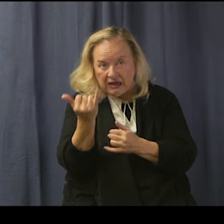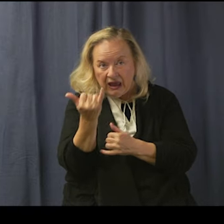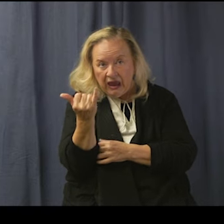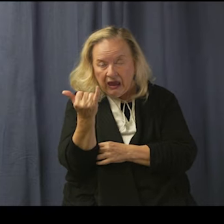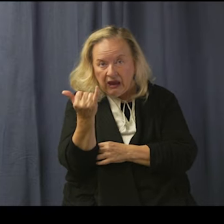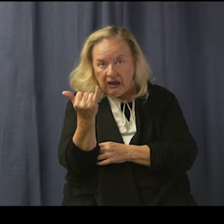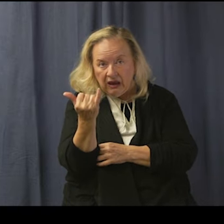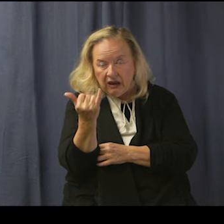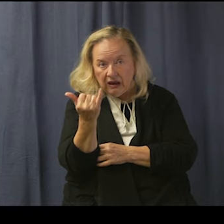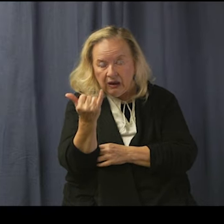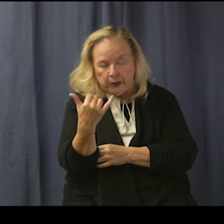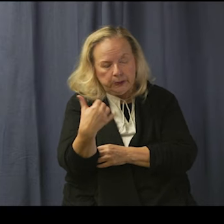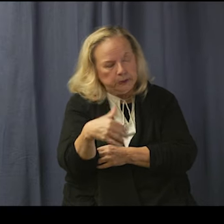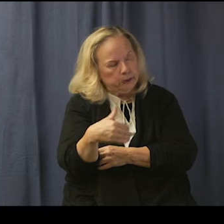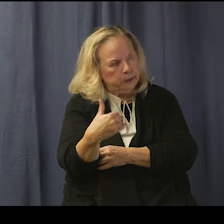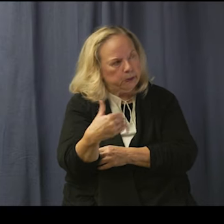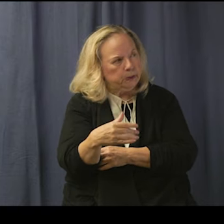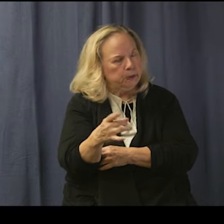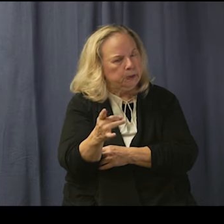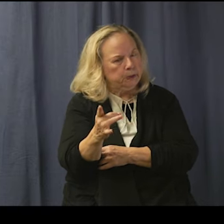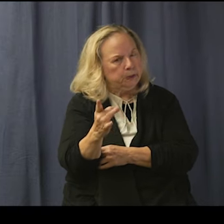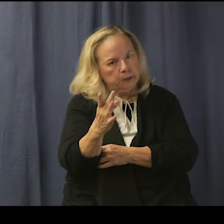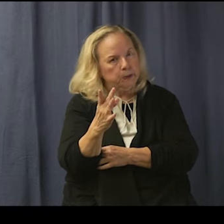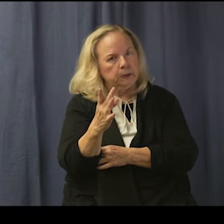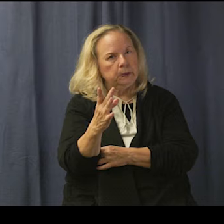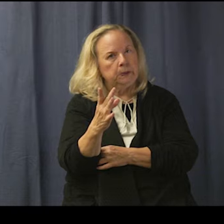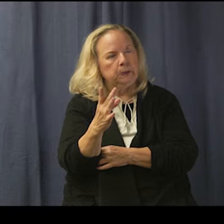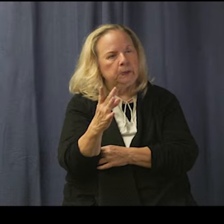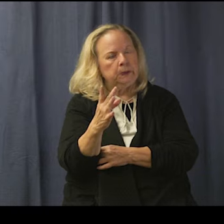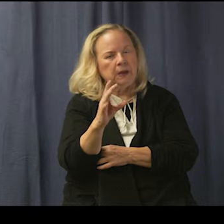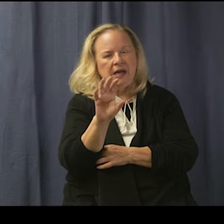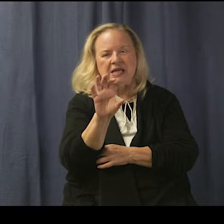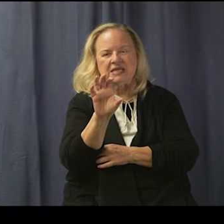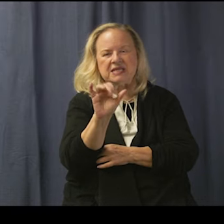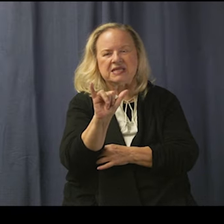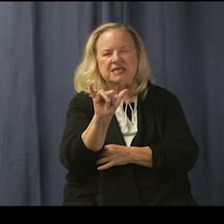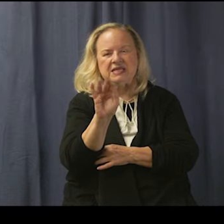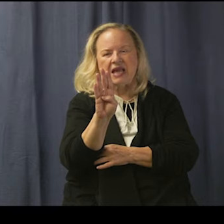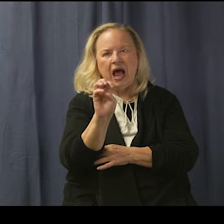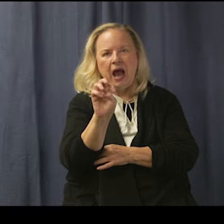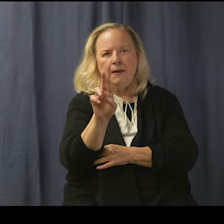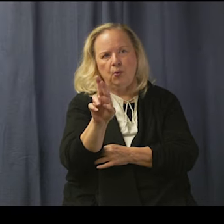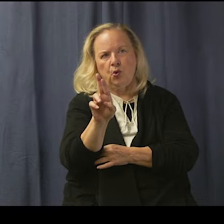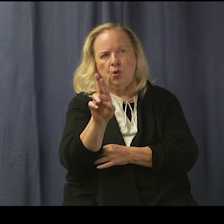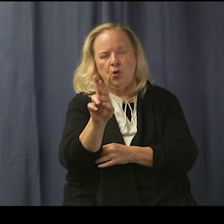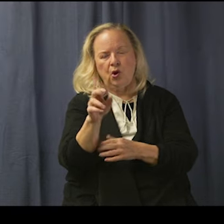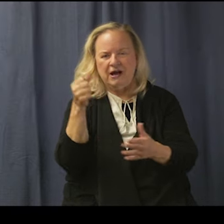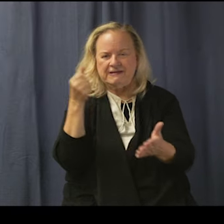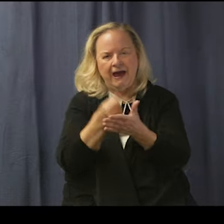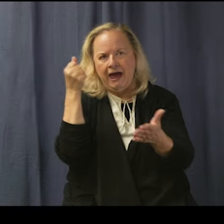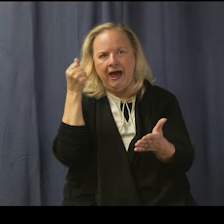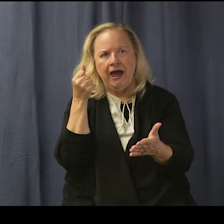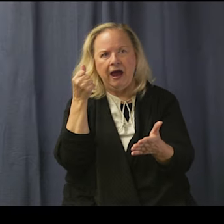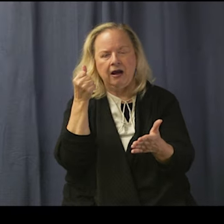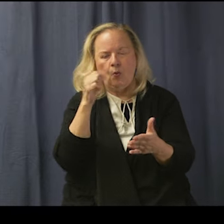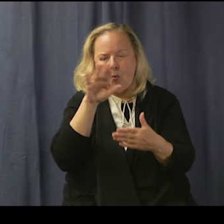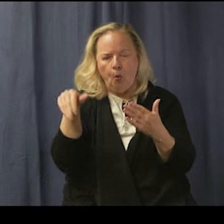was one of the largest major cyber attacks on everything in